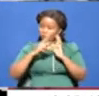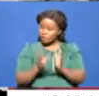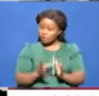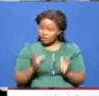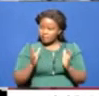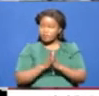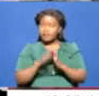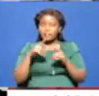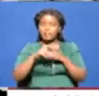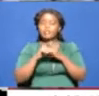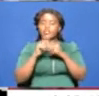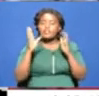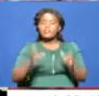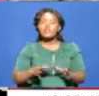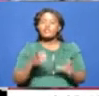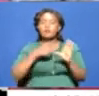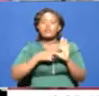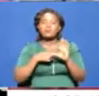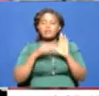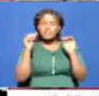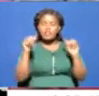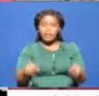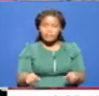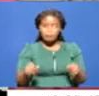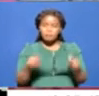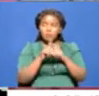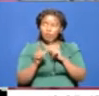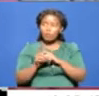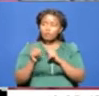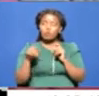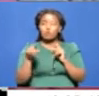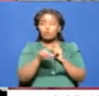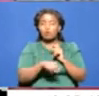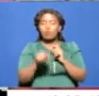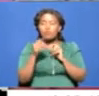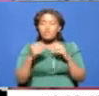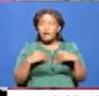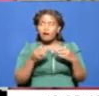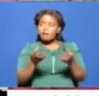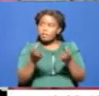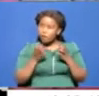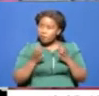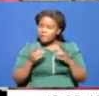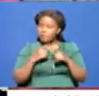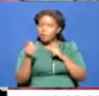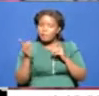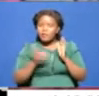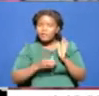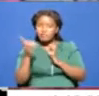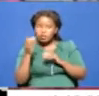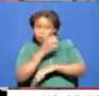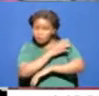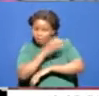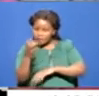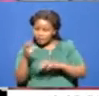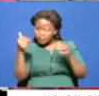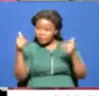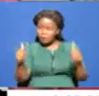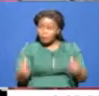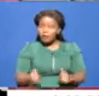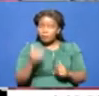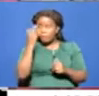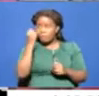to participate. When it is so huge, the requirements, we have not developed that capacity, and that's why the local contractor and the